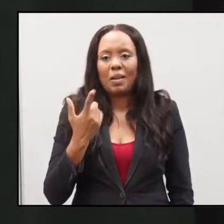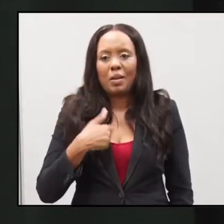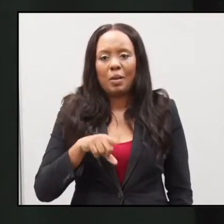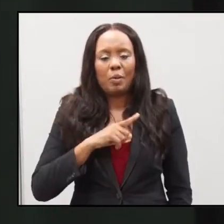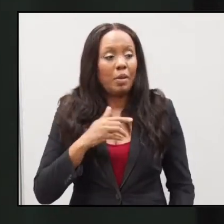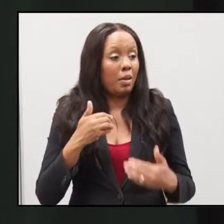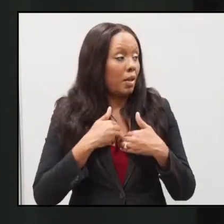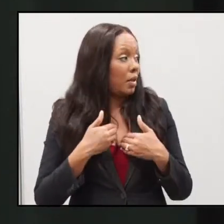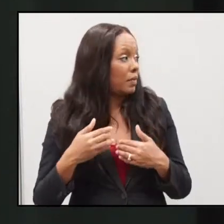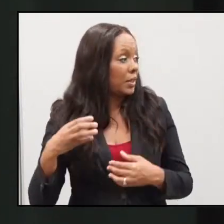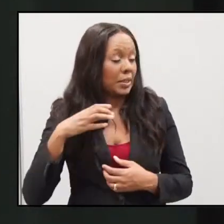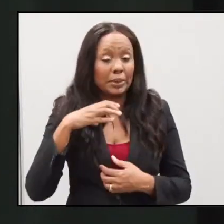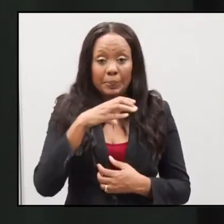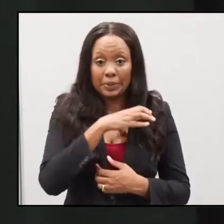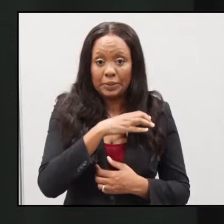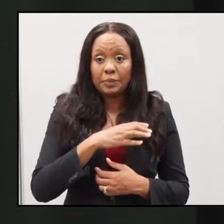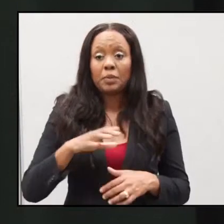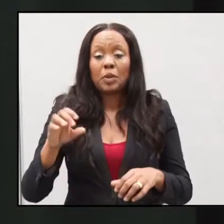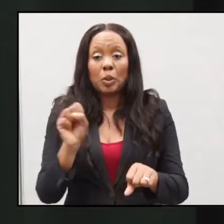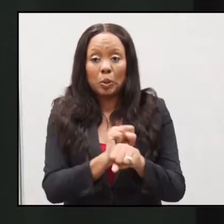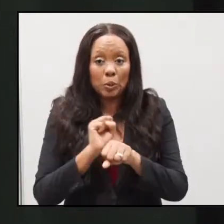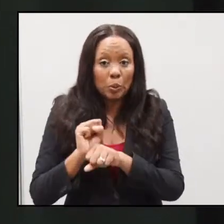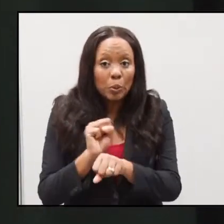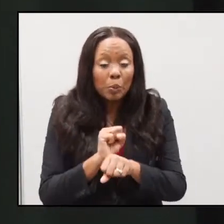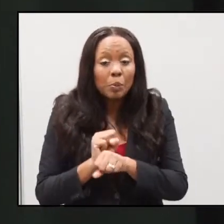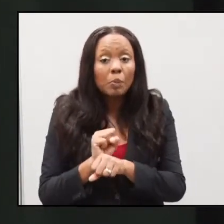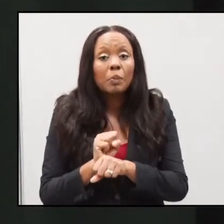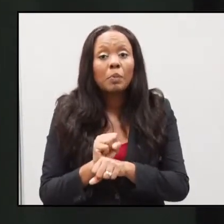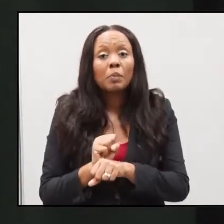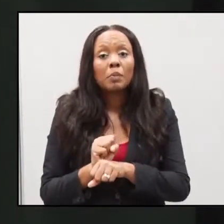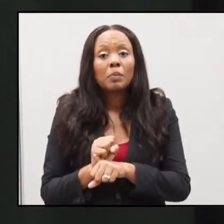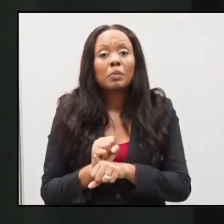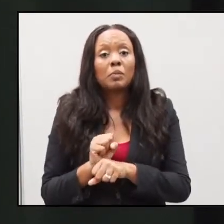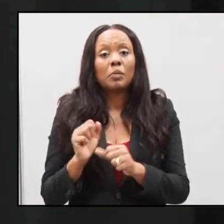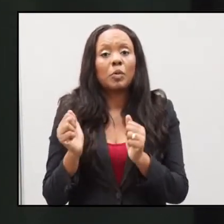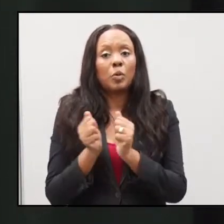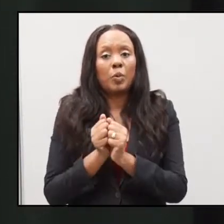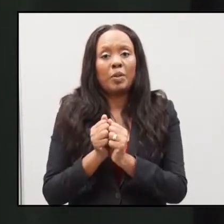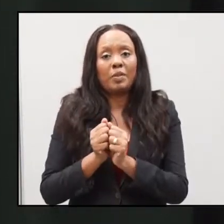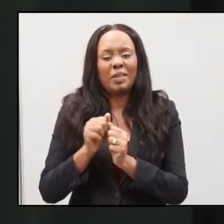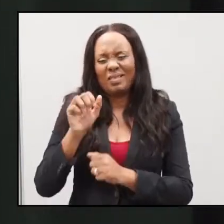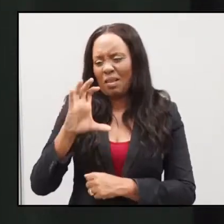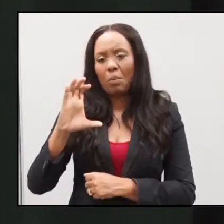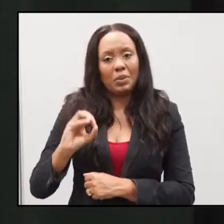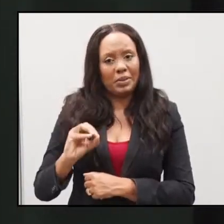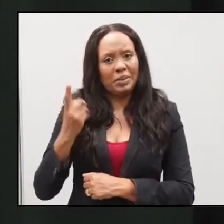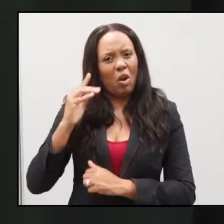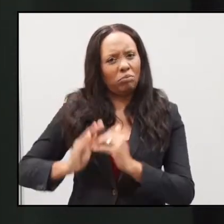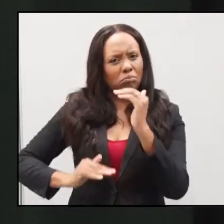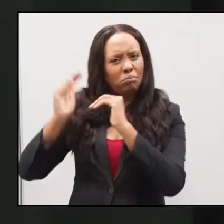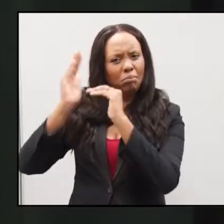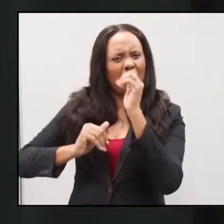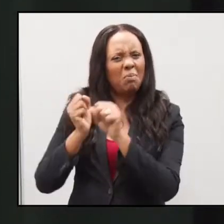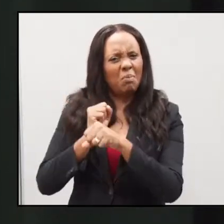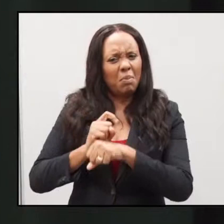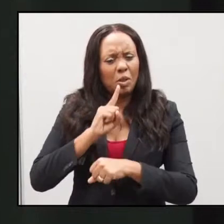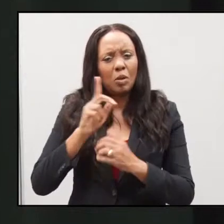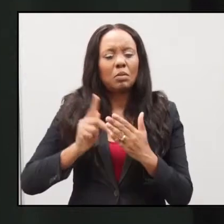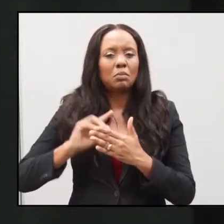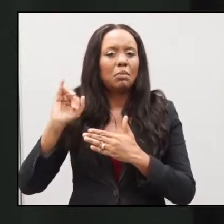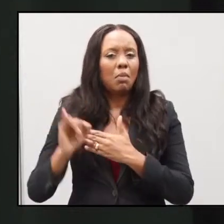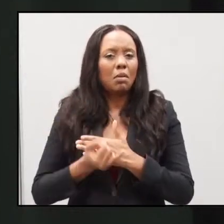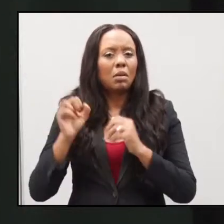have to work alongside Ajay Associates in order to ensure that this project can be